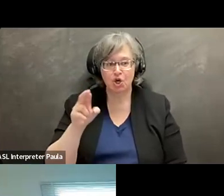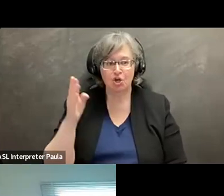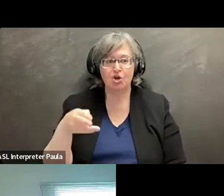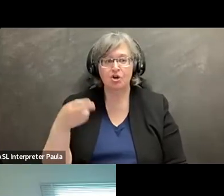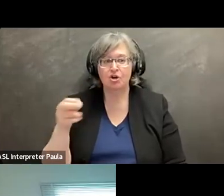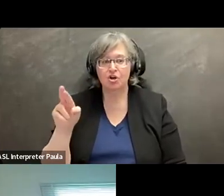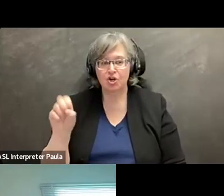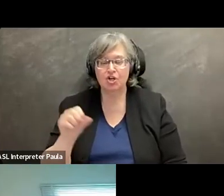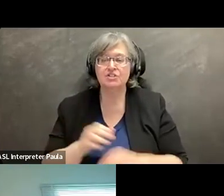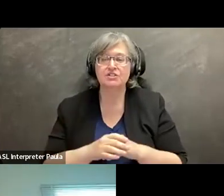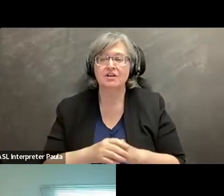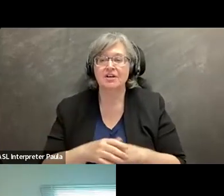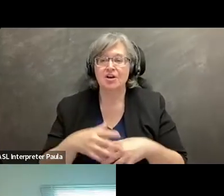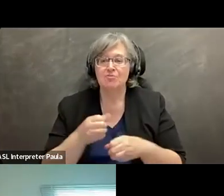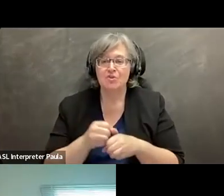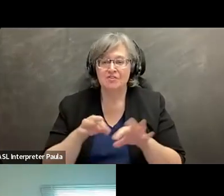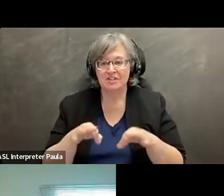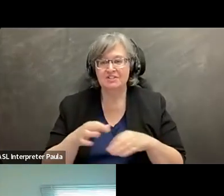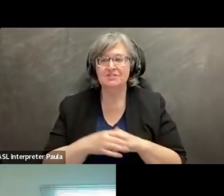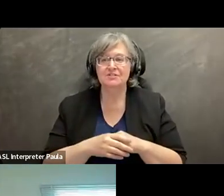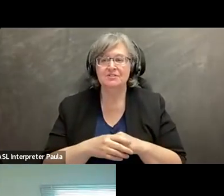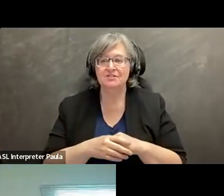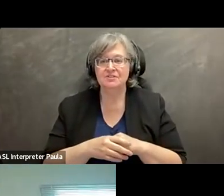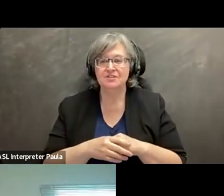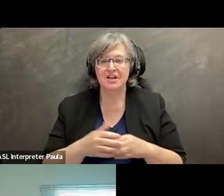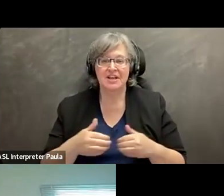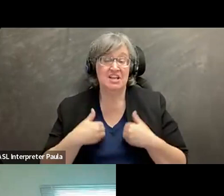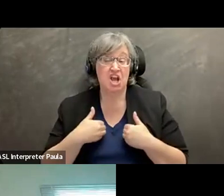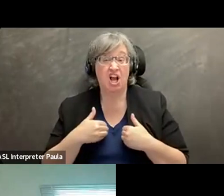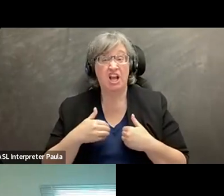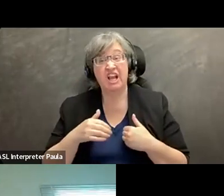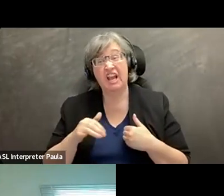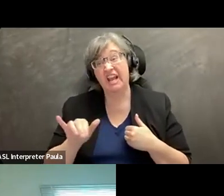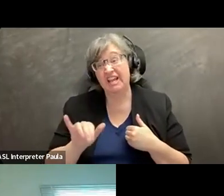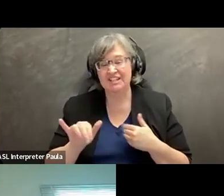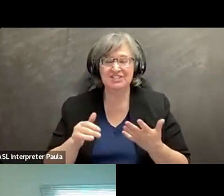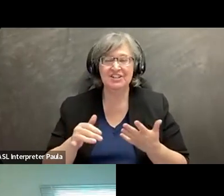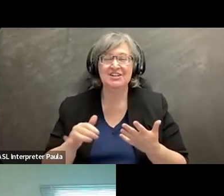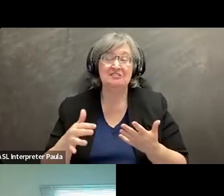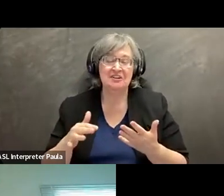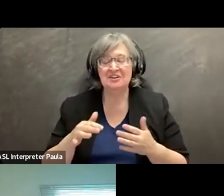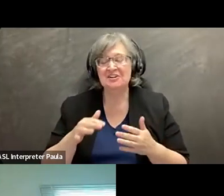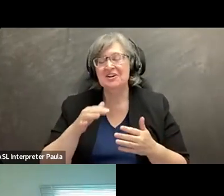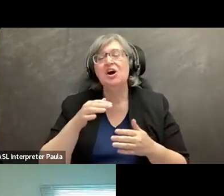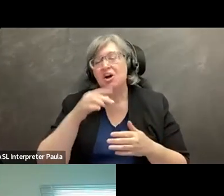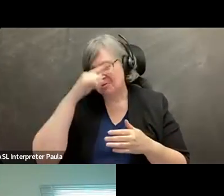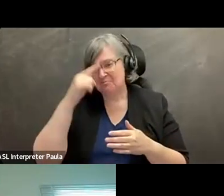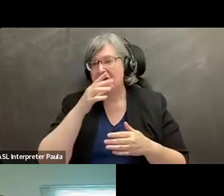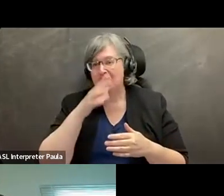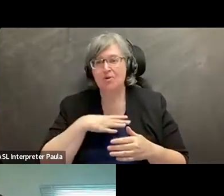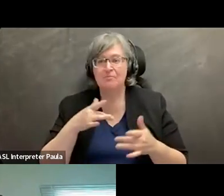description of myself. I am a young-ish Black woman, light skin,